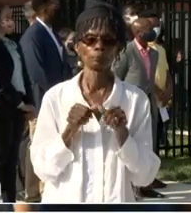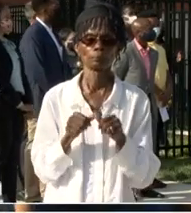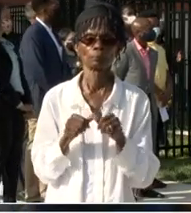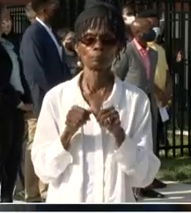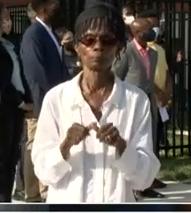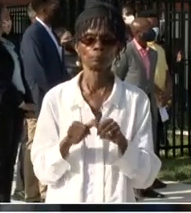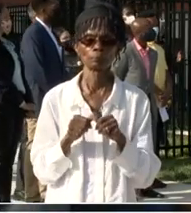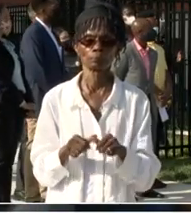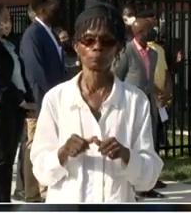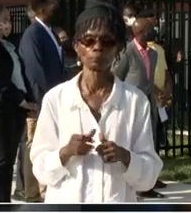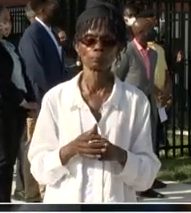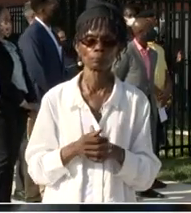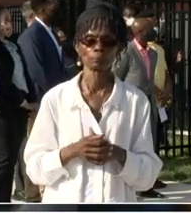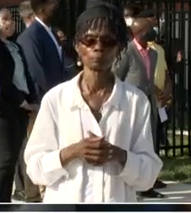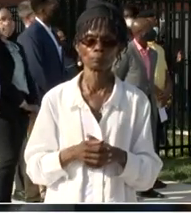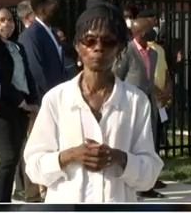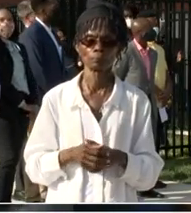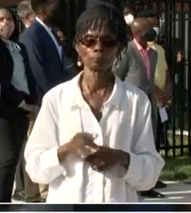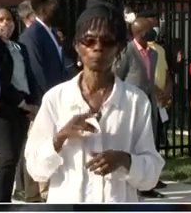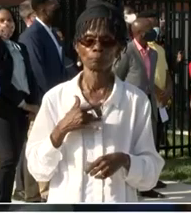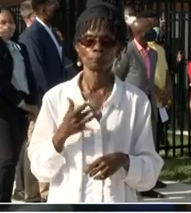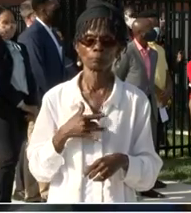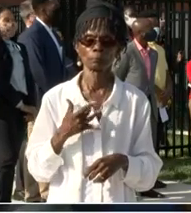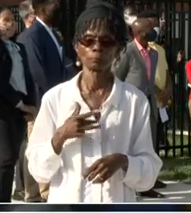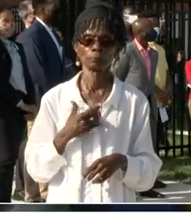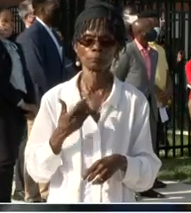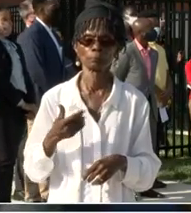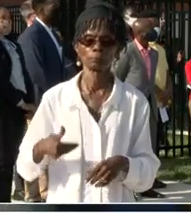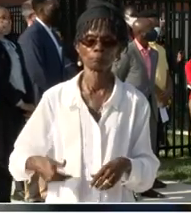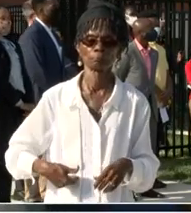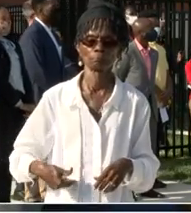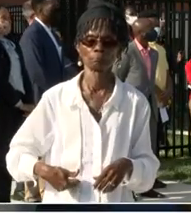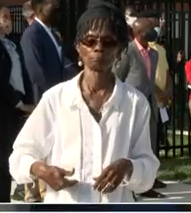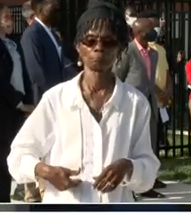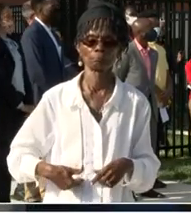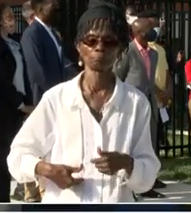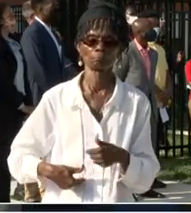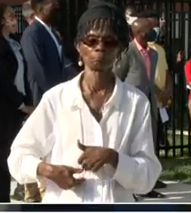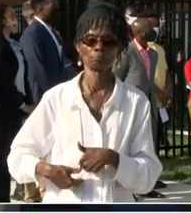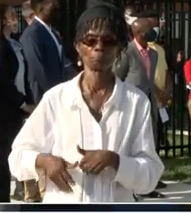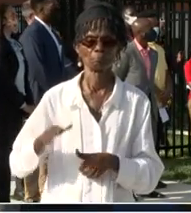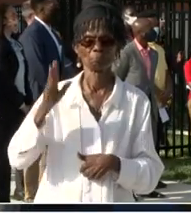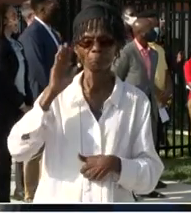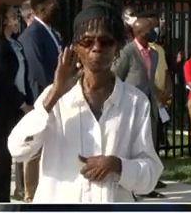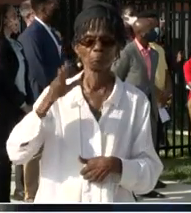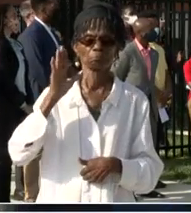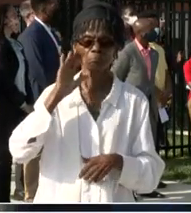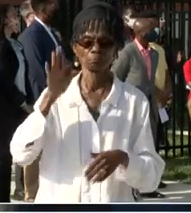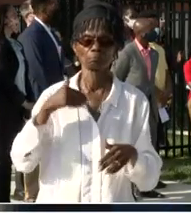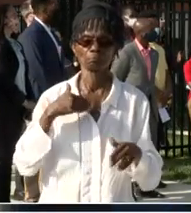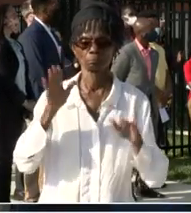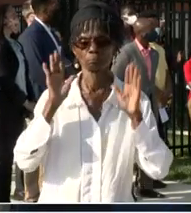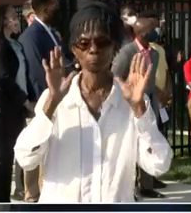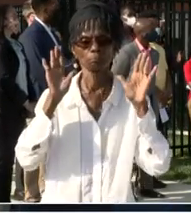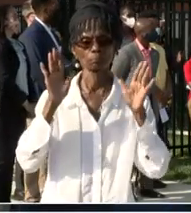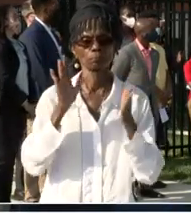and I have great confidence in what our students will experience day in and day out. Thank you so much, community, for playing your part